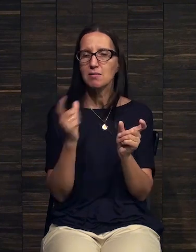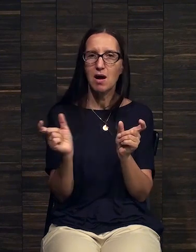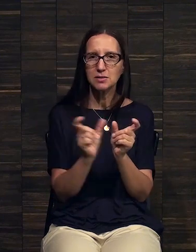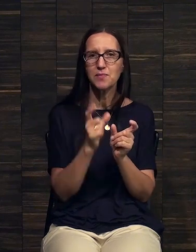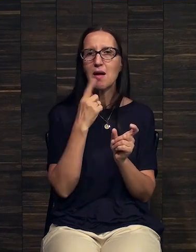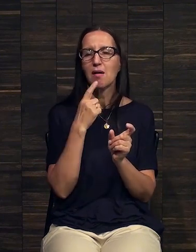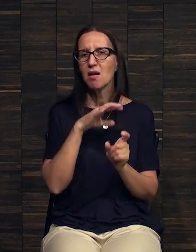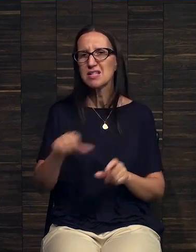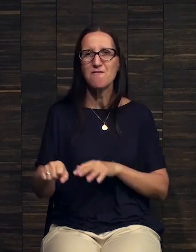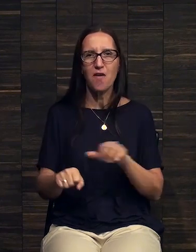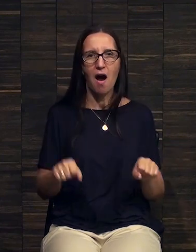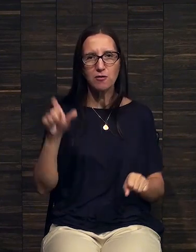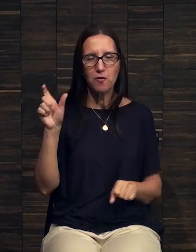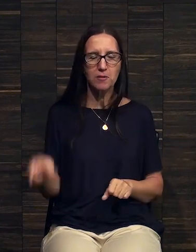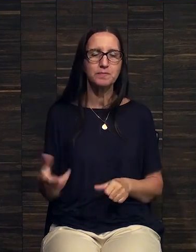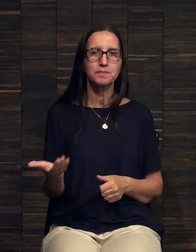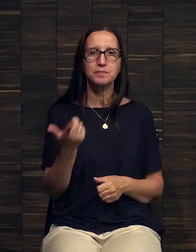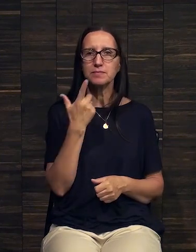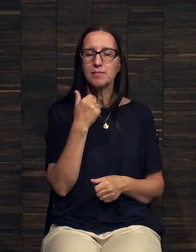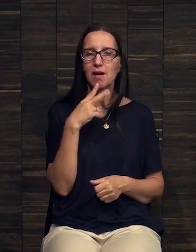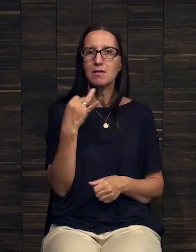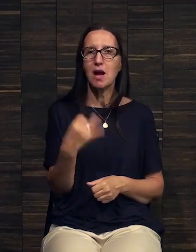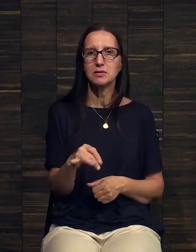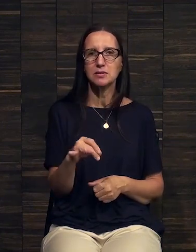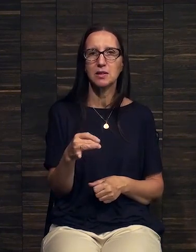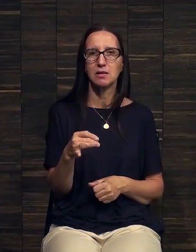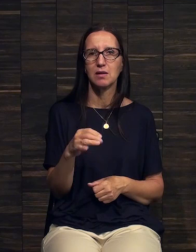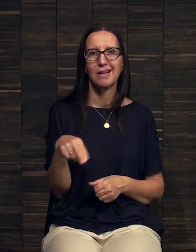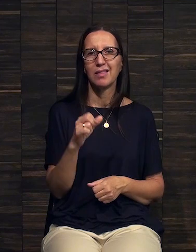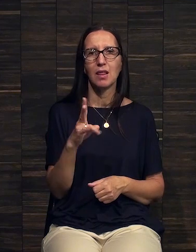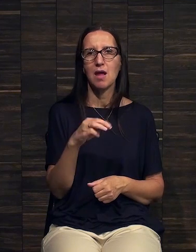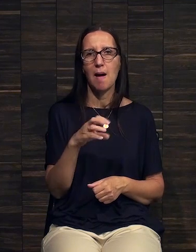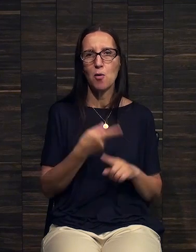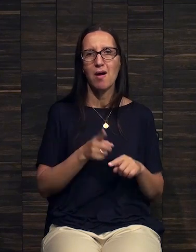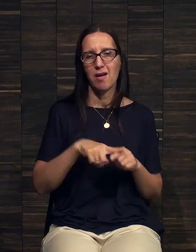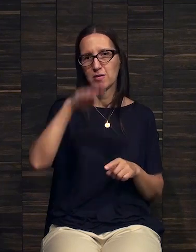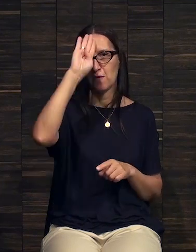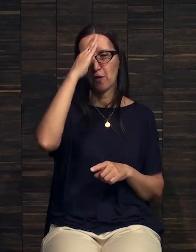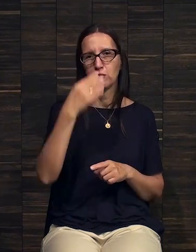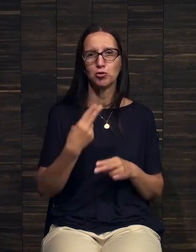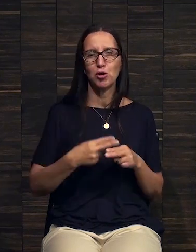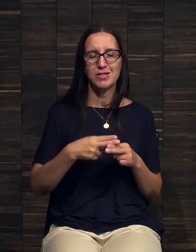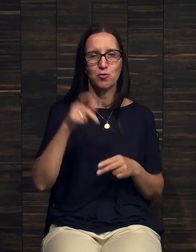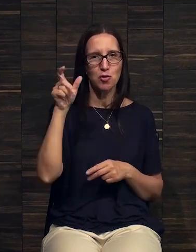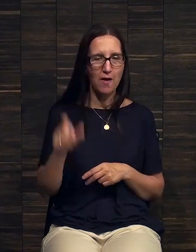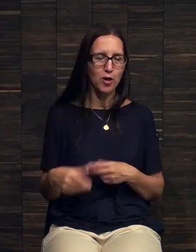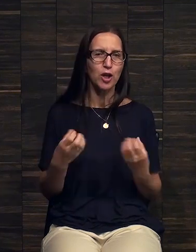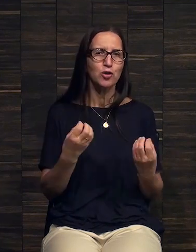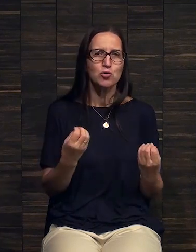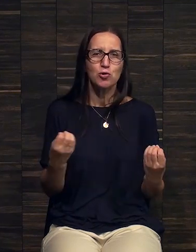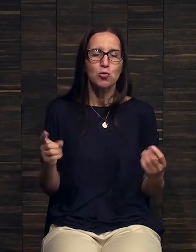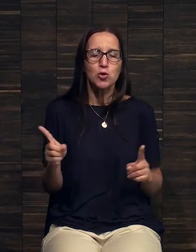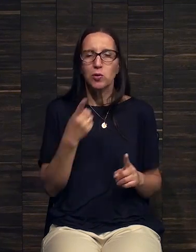populated these comics, Red Barbarian, and Red Dynamo,